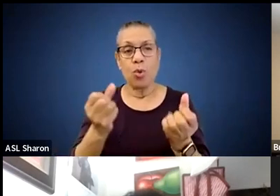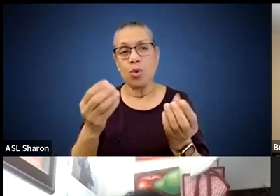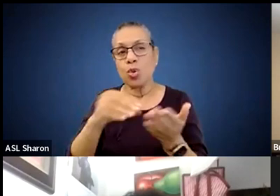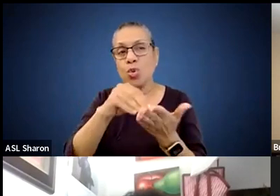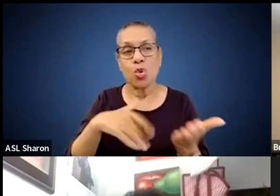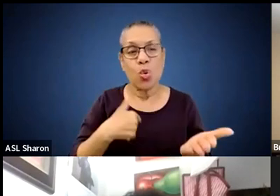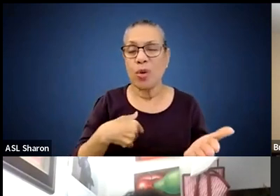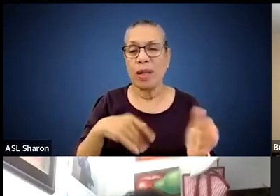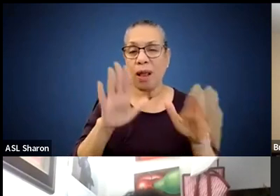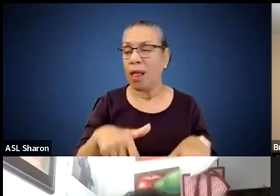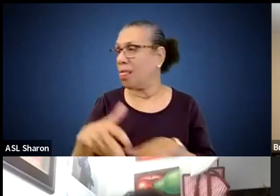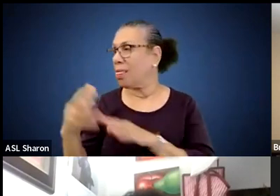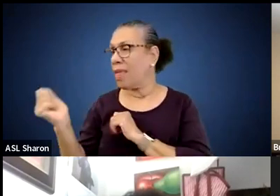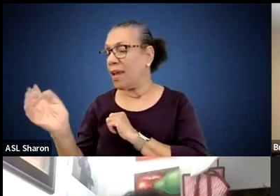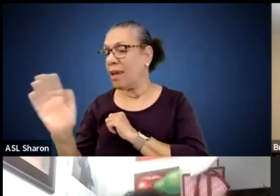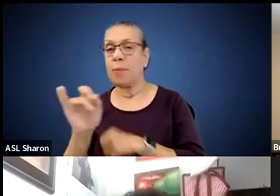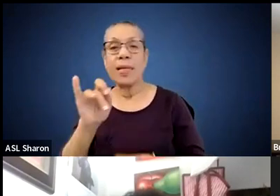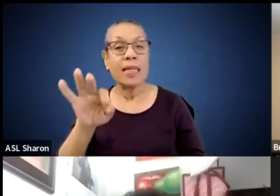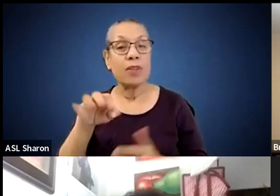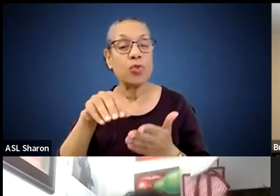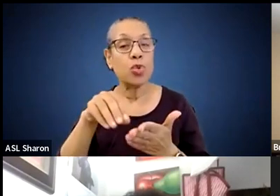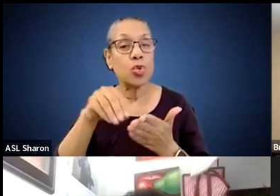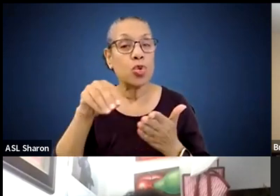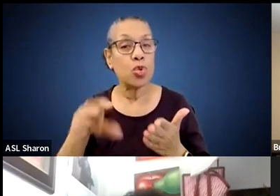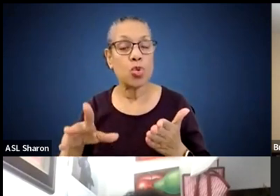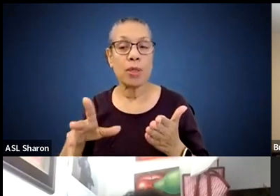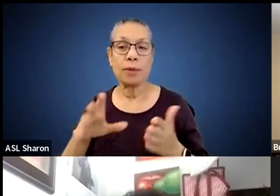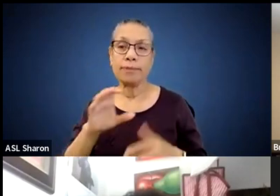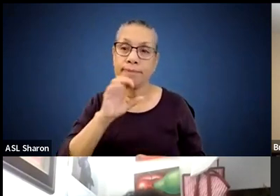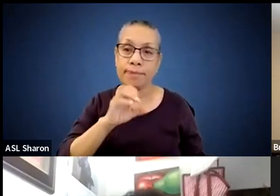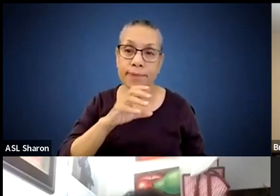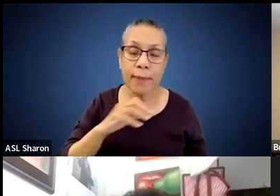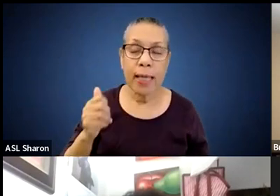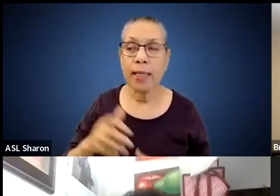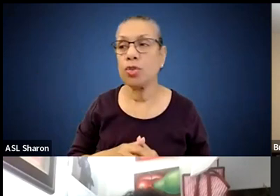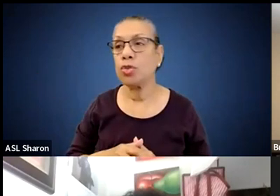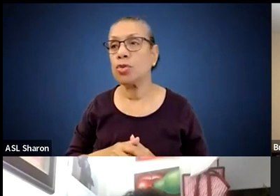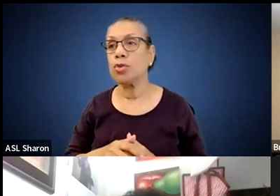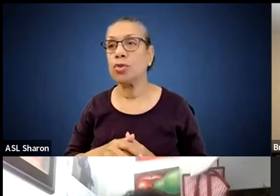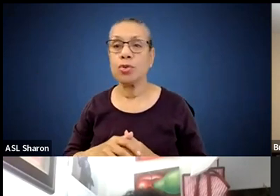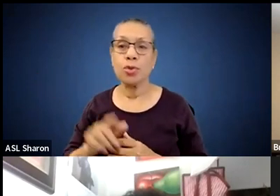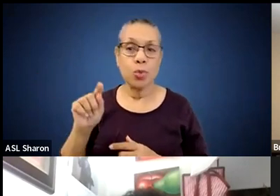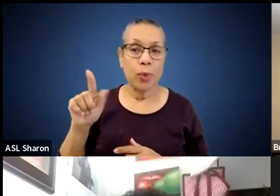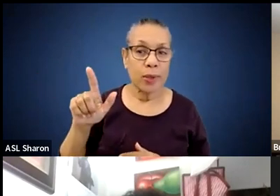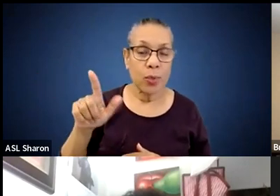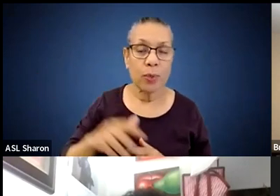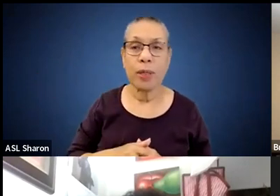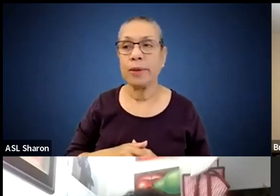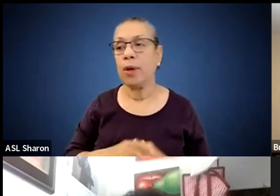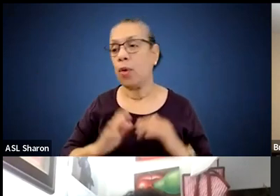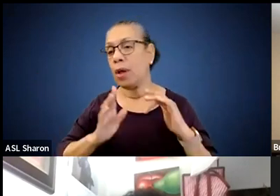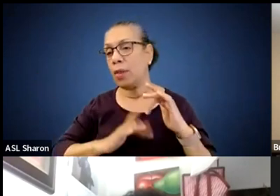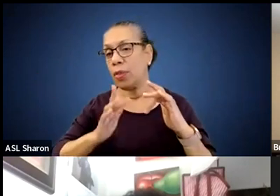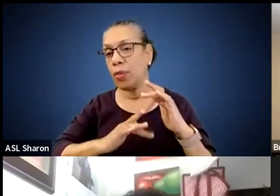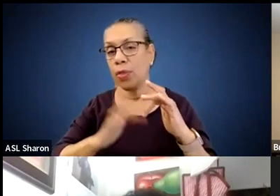it um but then if a student is you know becomes over aged or it you know because of absenteeism starts to kind of get